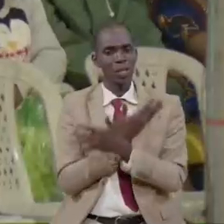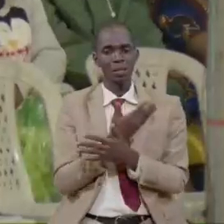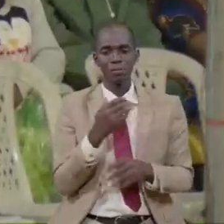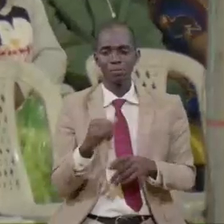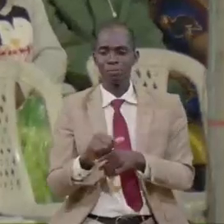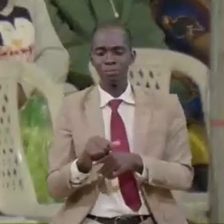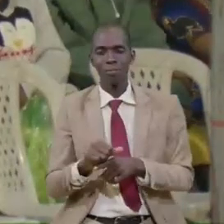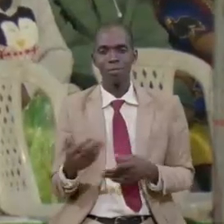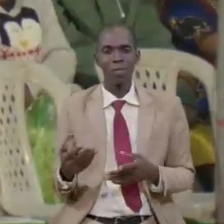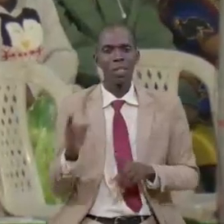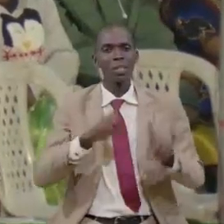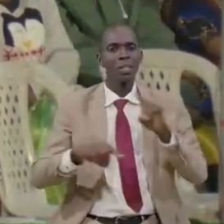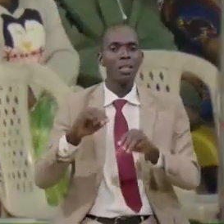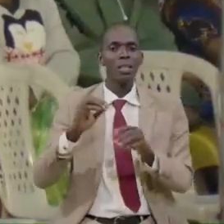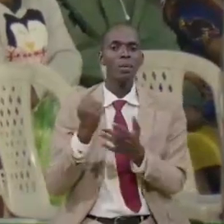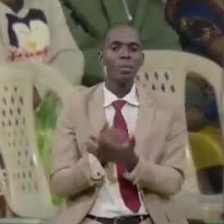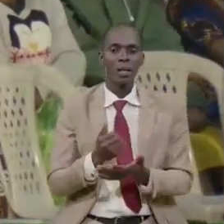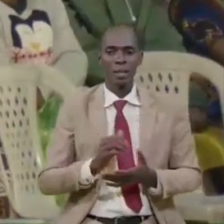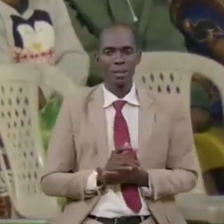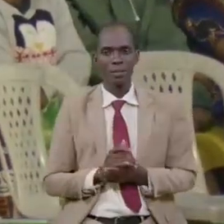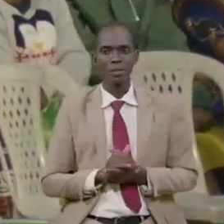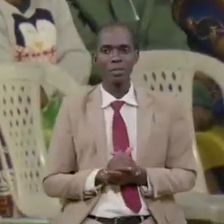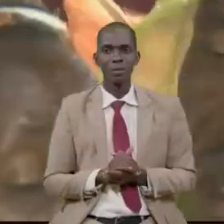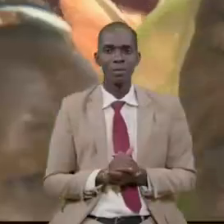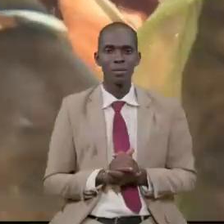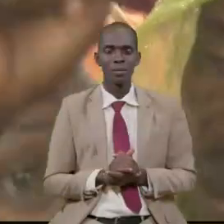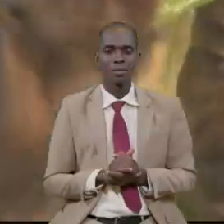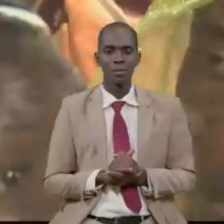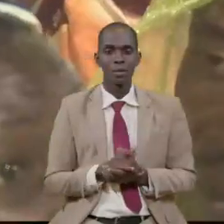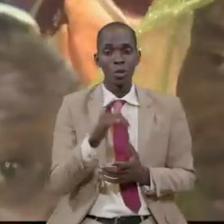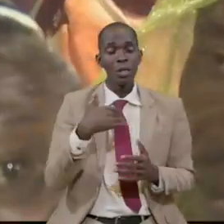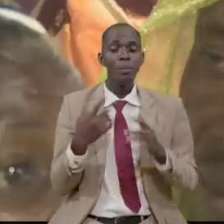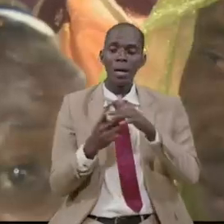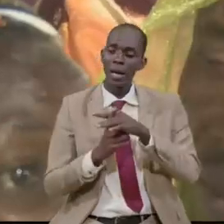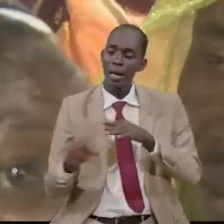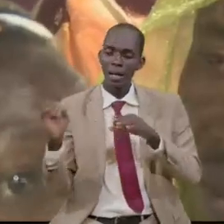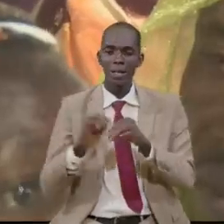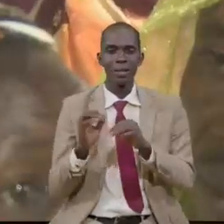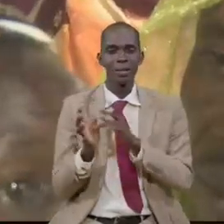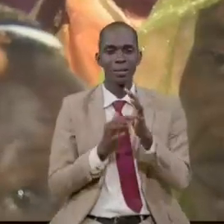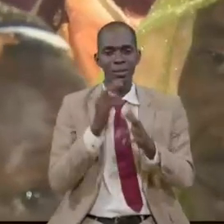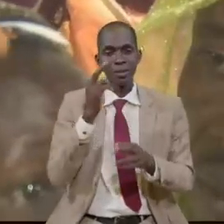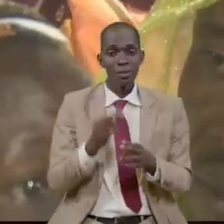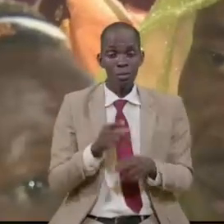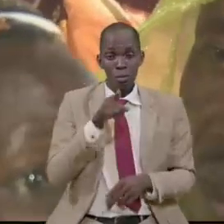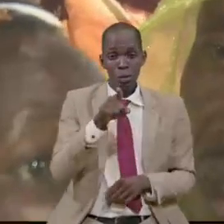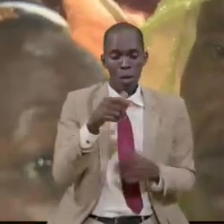Amen am you have escaped you have